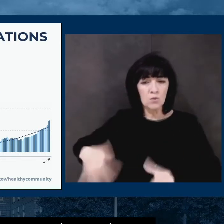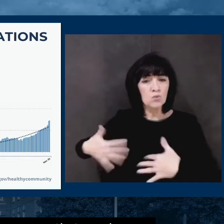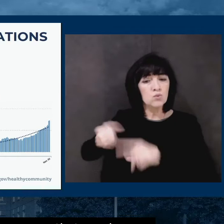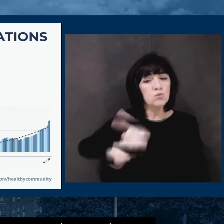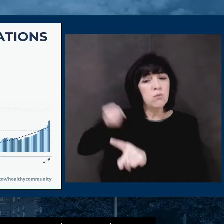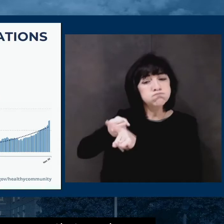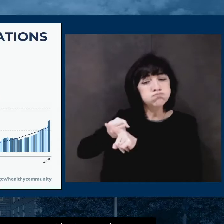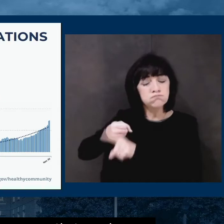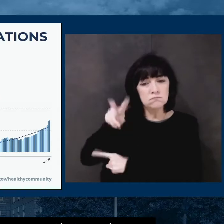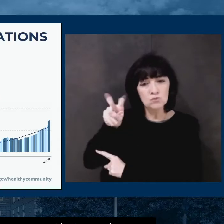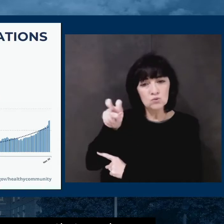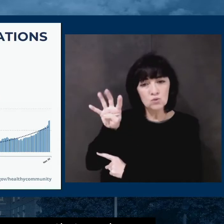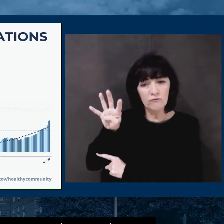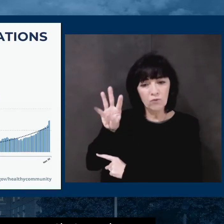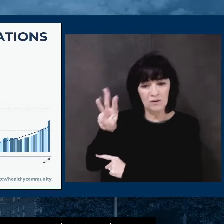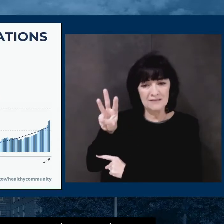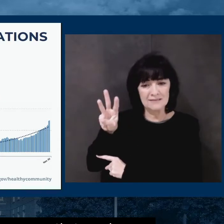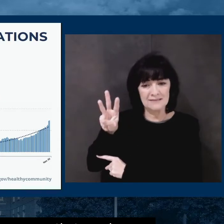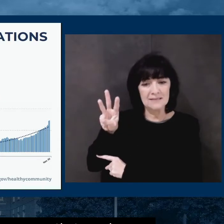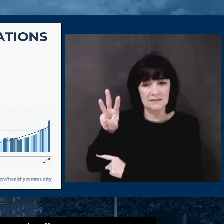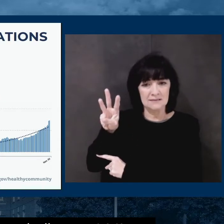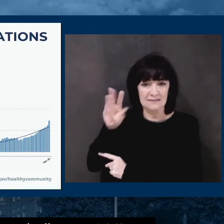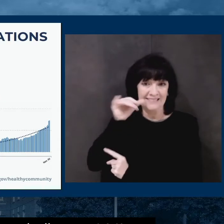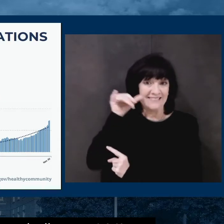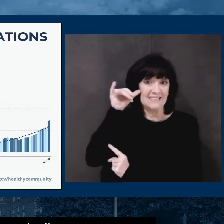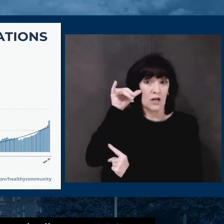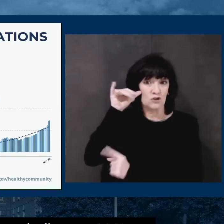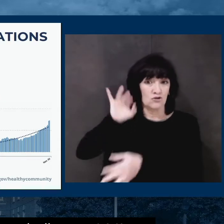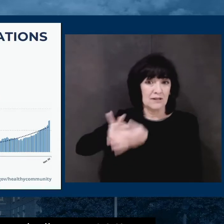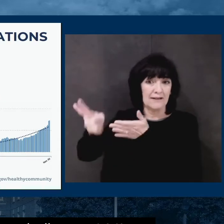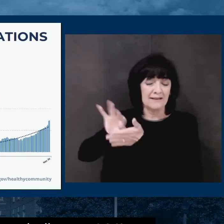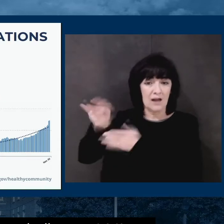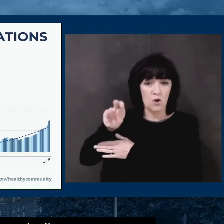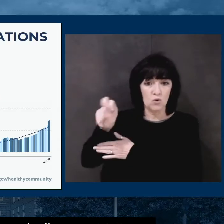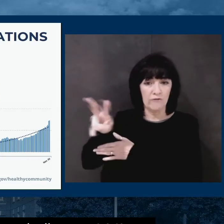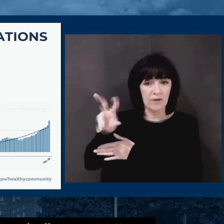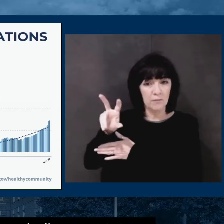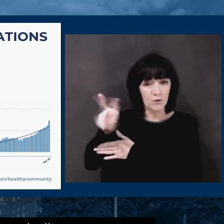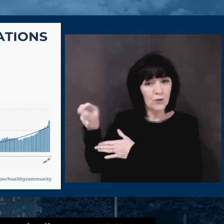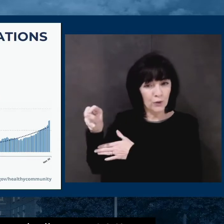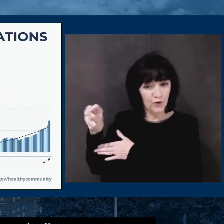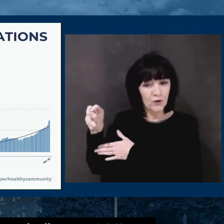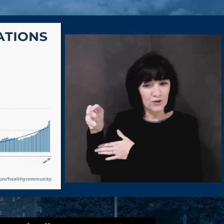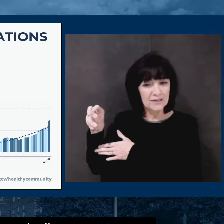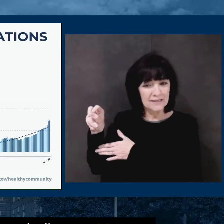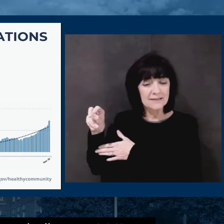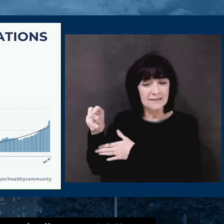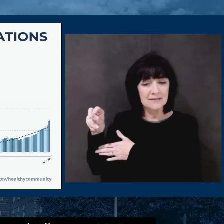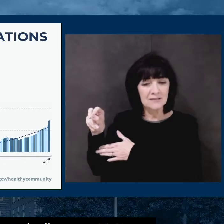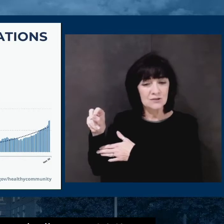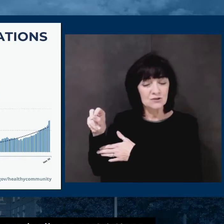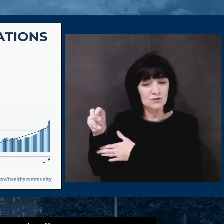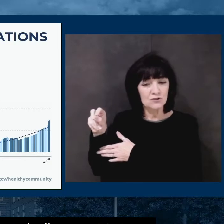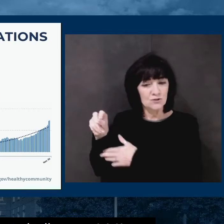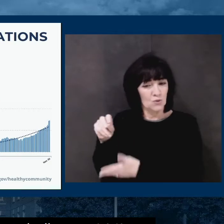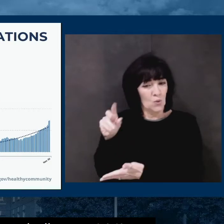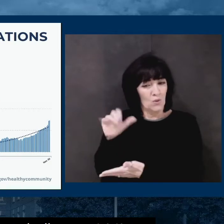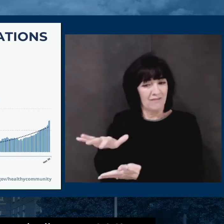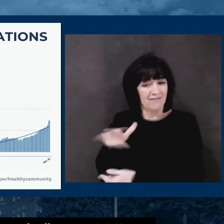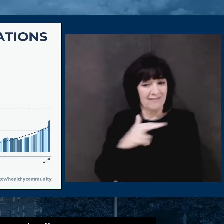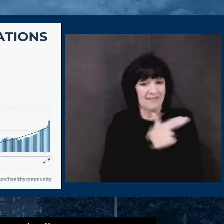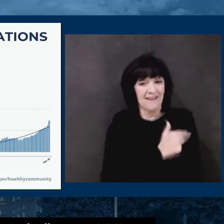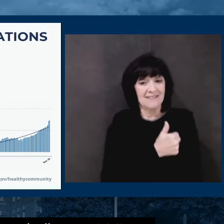as restrictions went in place and the number of new positive cases flattened out, hospitalizations